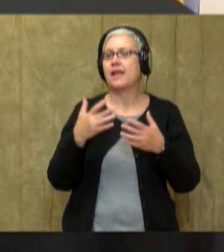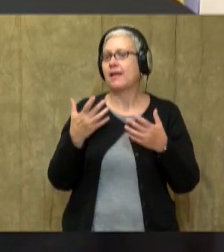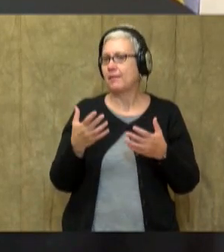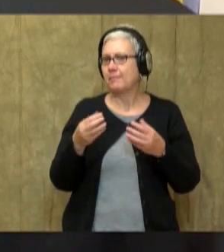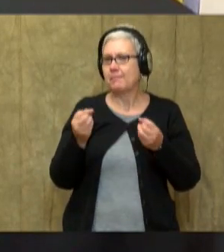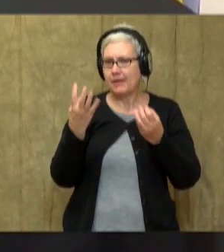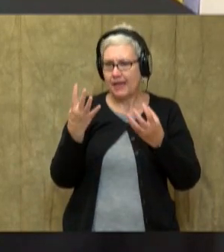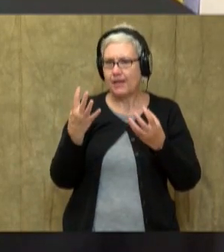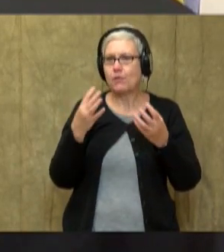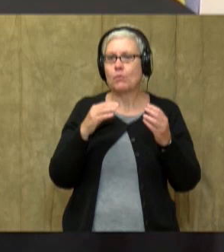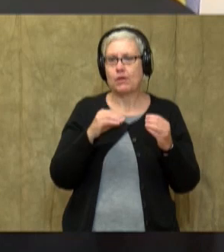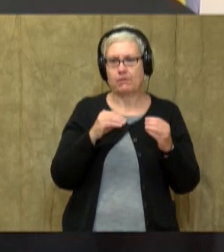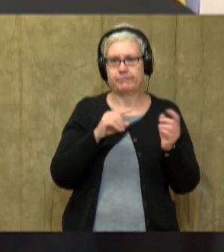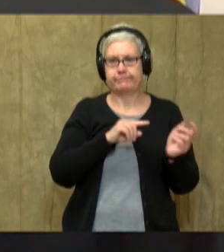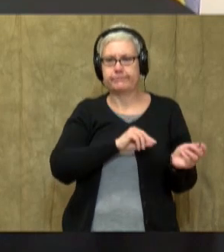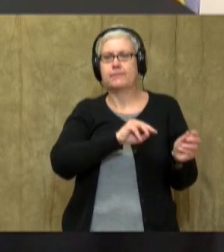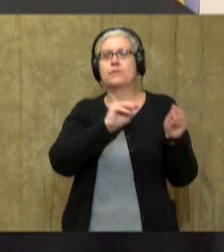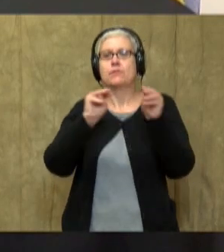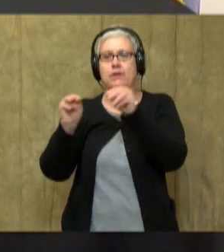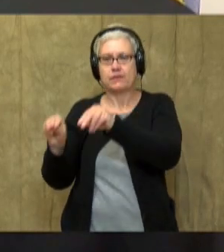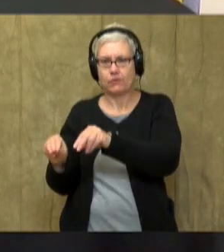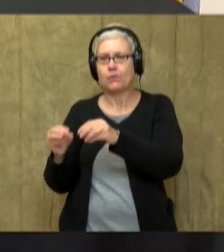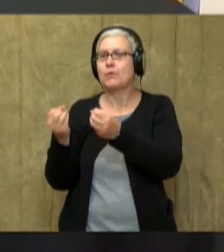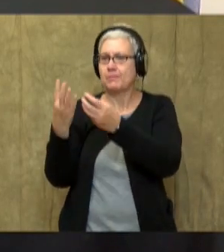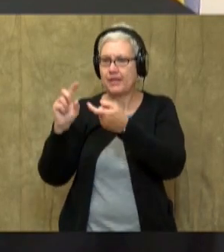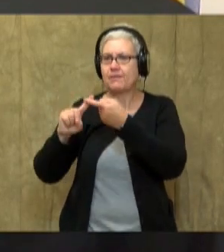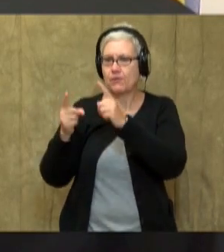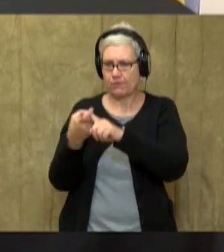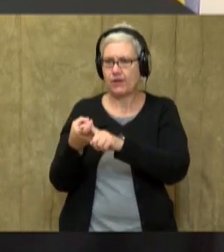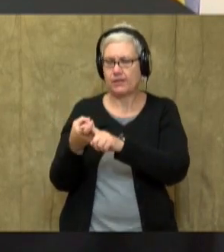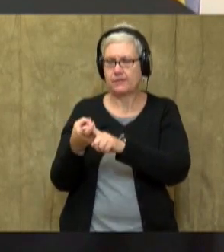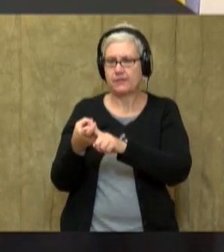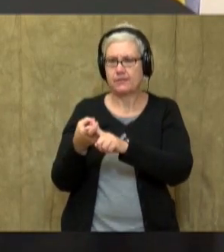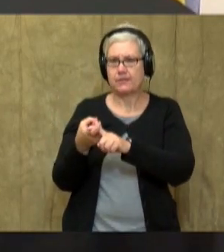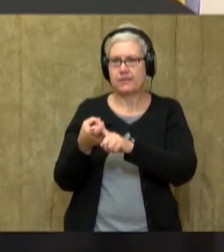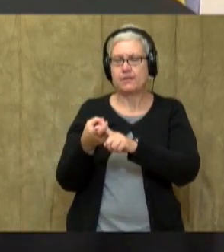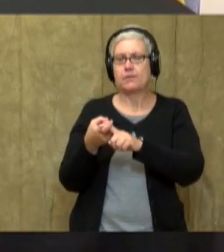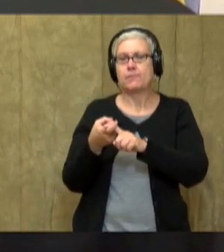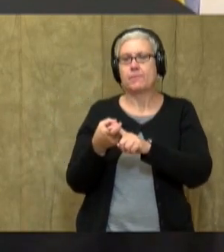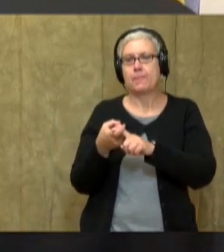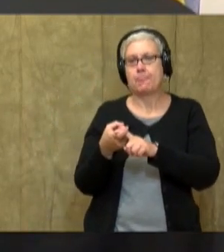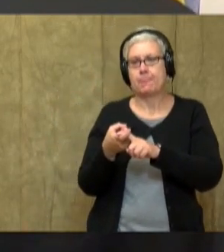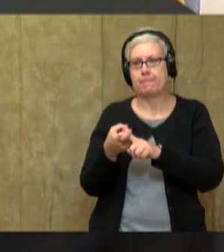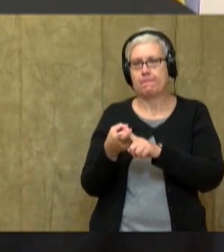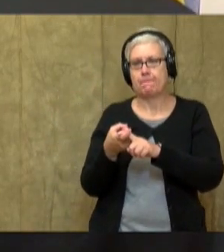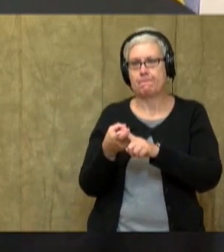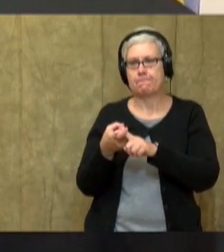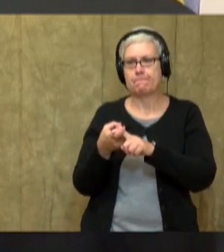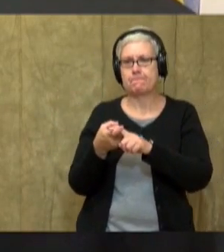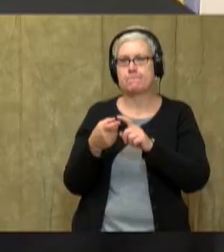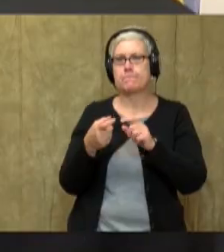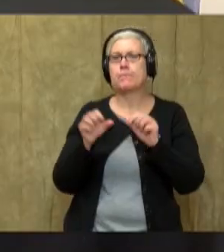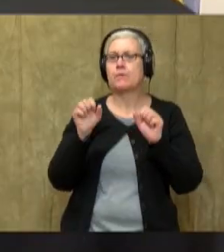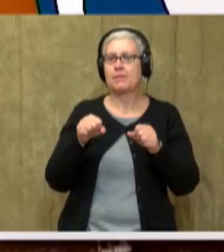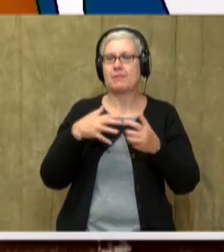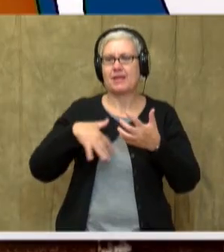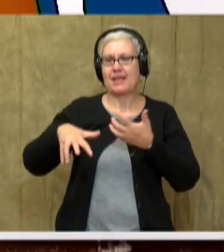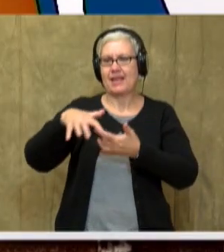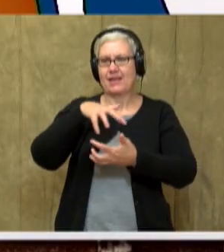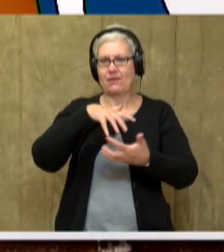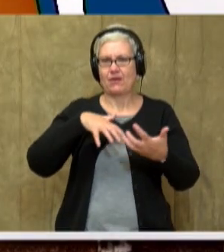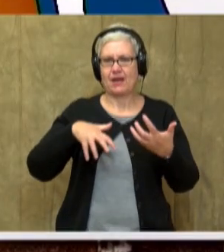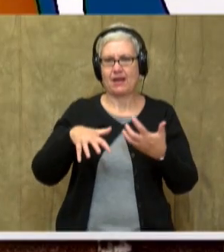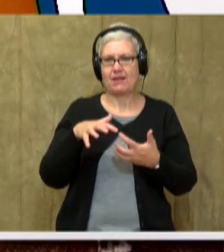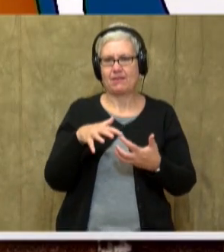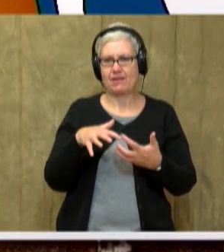had before. Now, an interesting thing this year is some of those friendships that you've had, you have not been able to interact with those